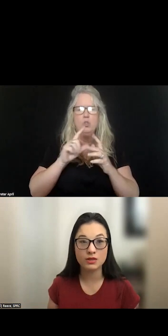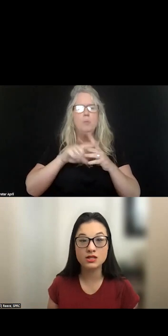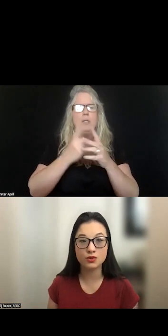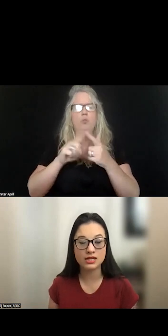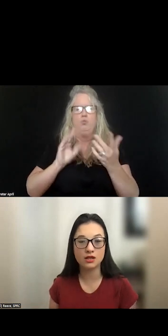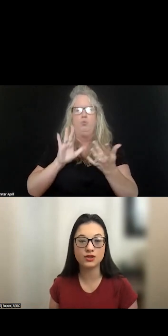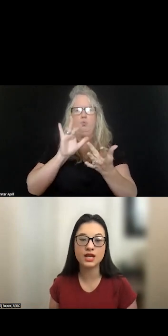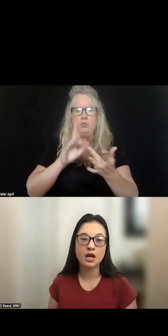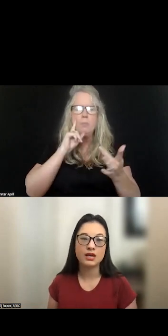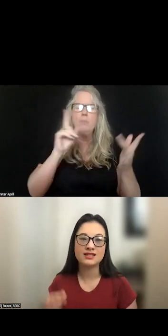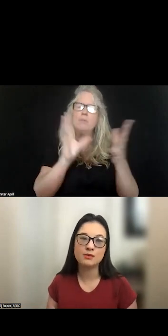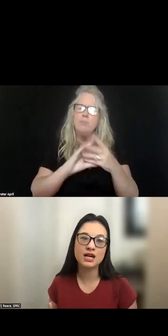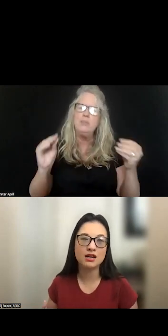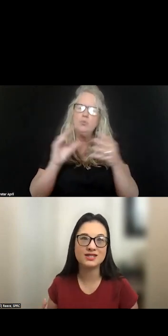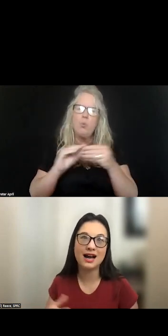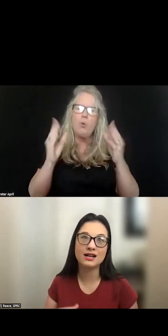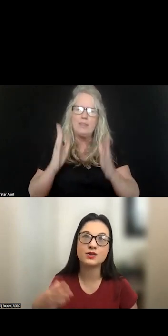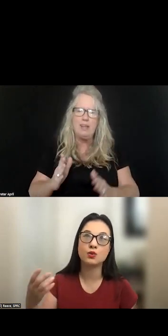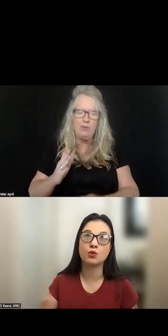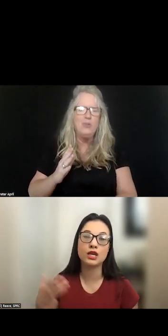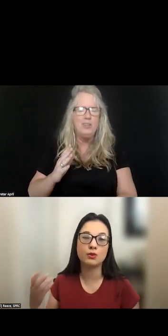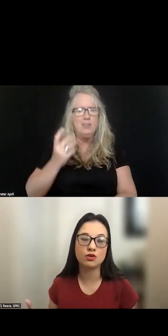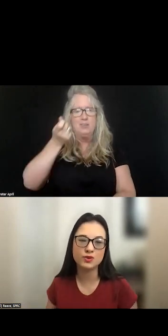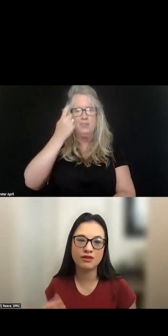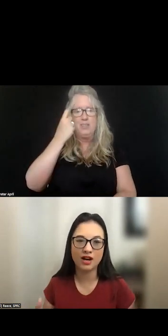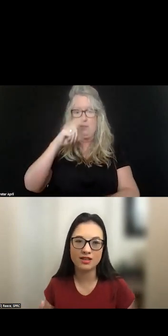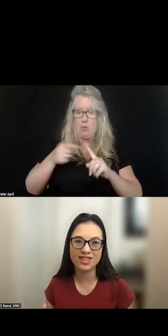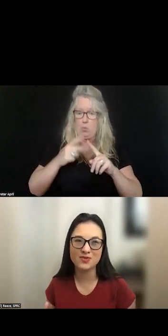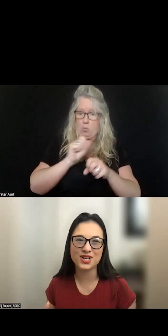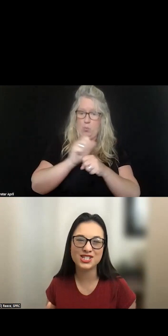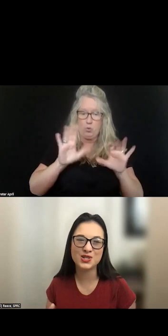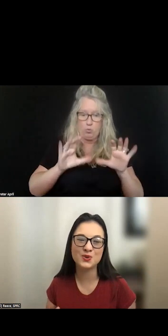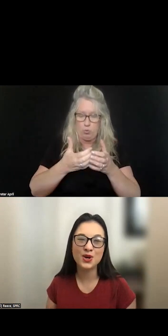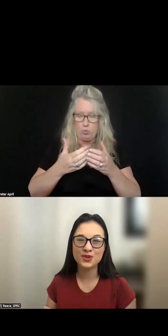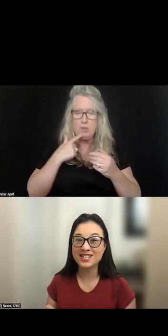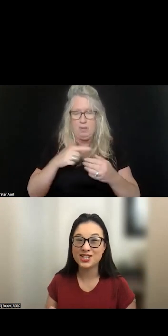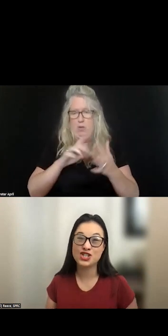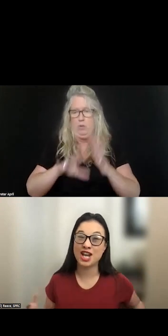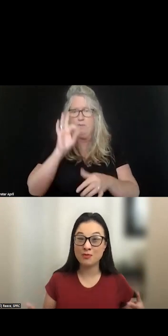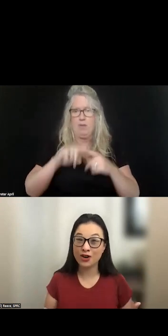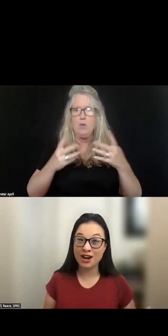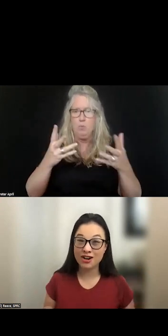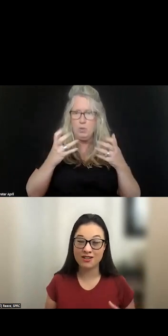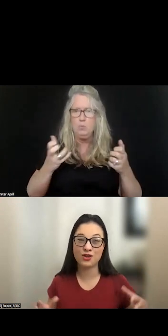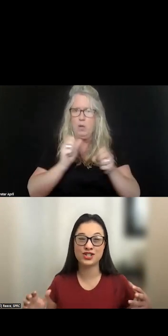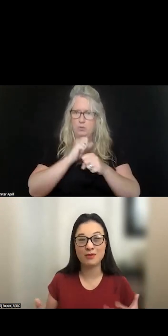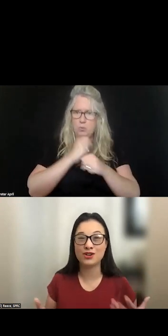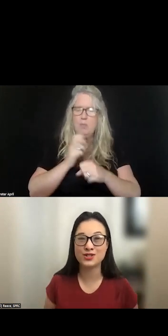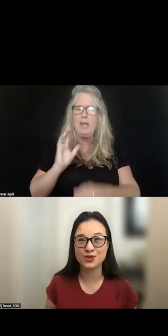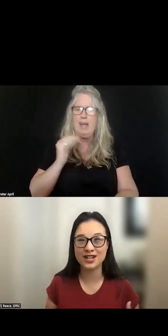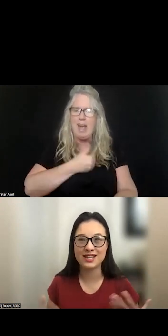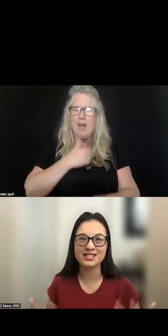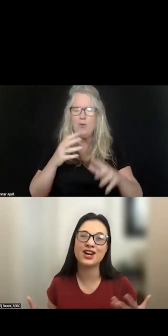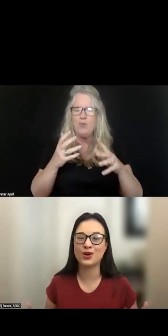for them to be storytellers. Because sometimes as we're working with groups, we find that they want to really shape our narrative or shape